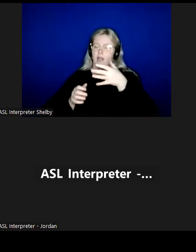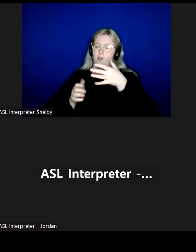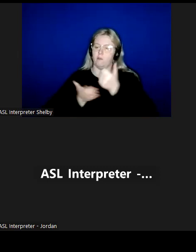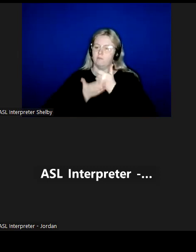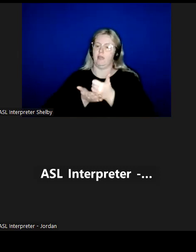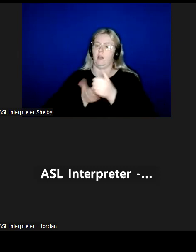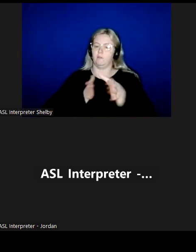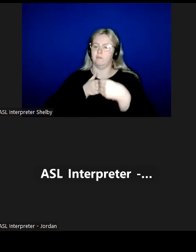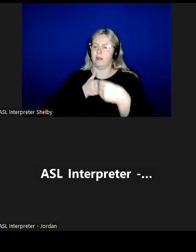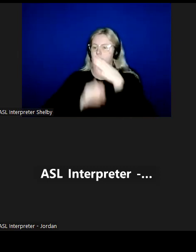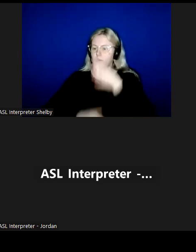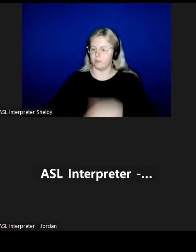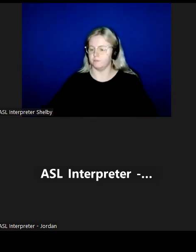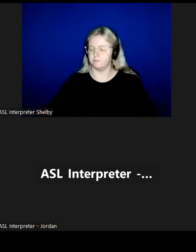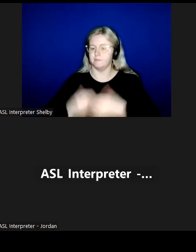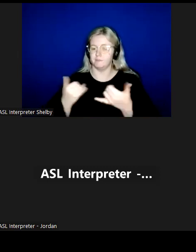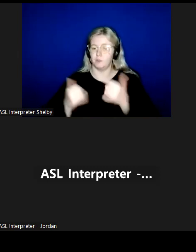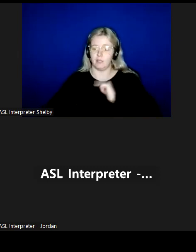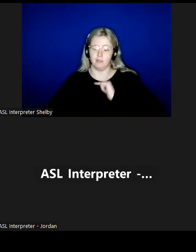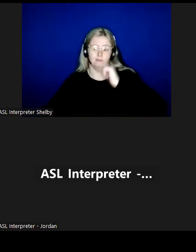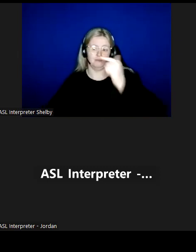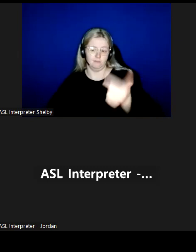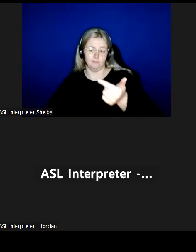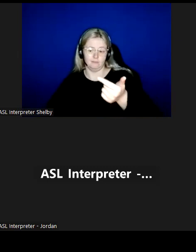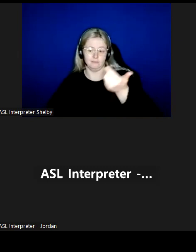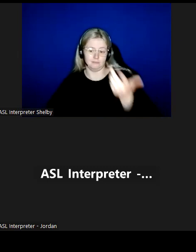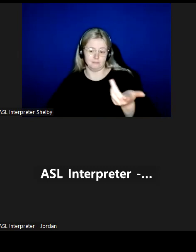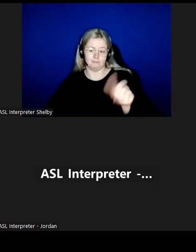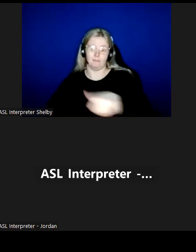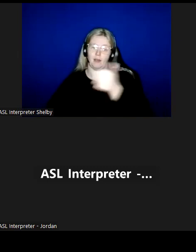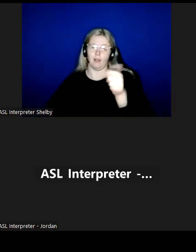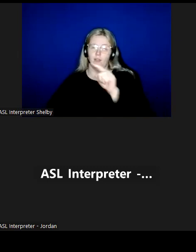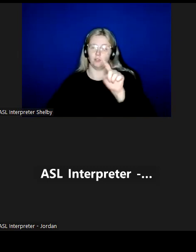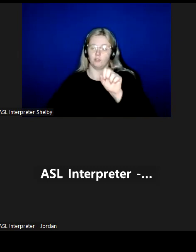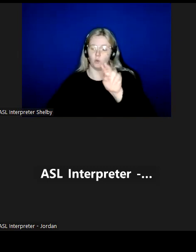direction. So I'll pass it off to one of my colleagues in the other zones.